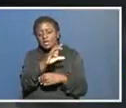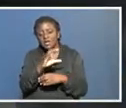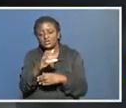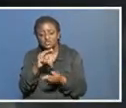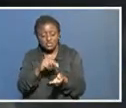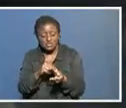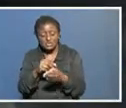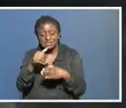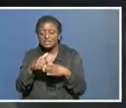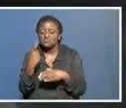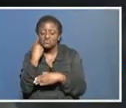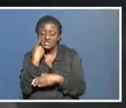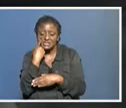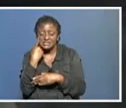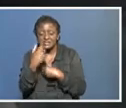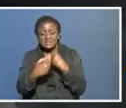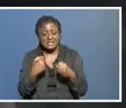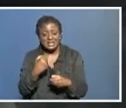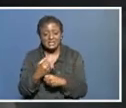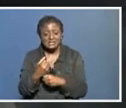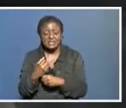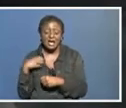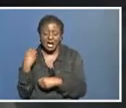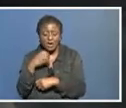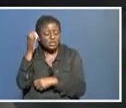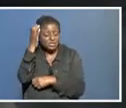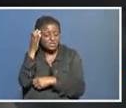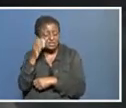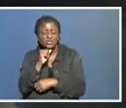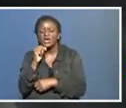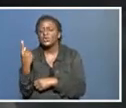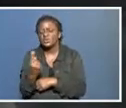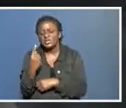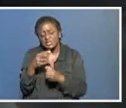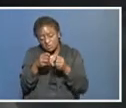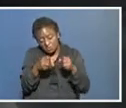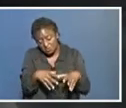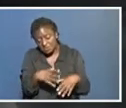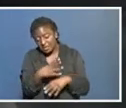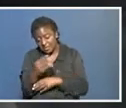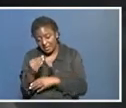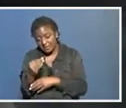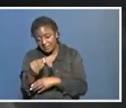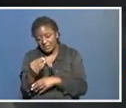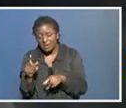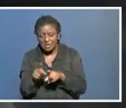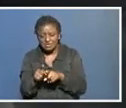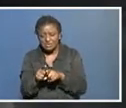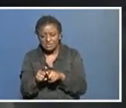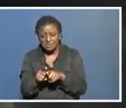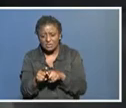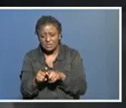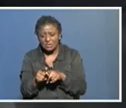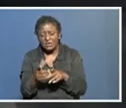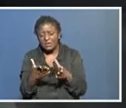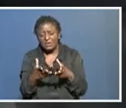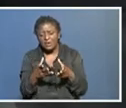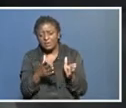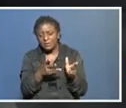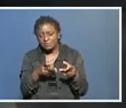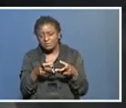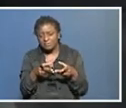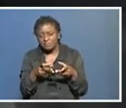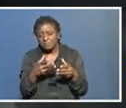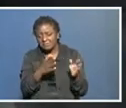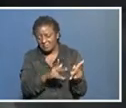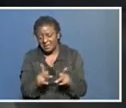big concern is not only about losing them, like we spoke about, but it's also mechanisms put in place for retention. And I